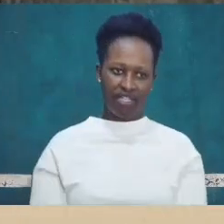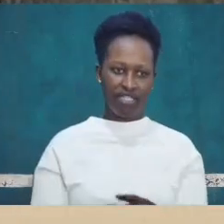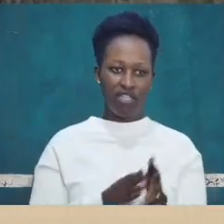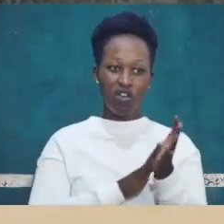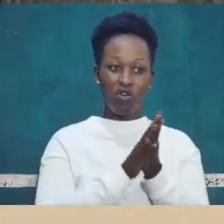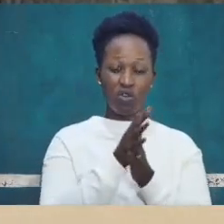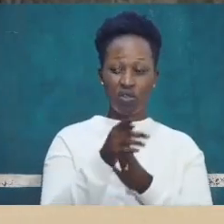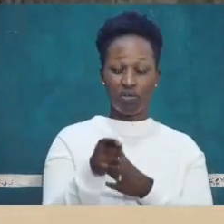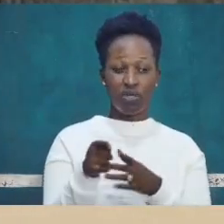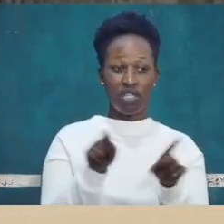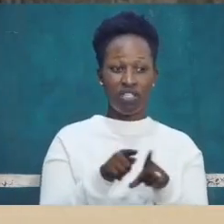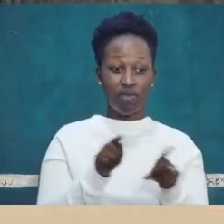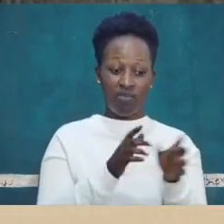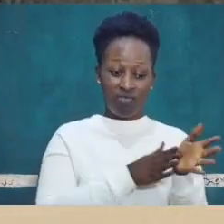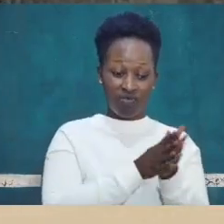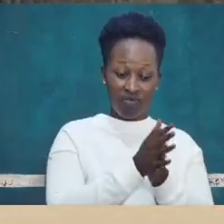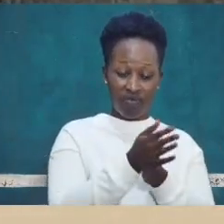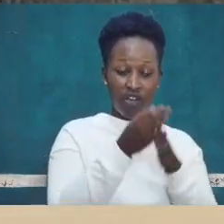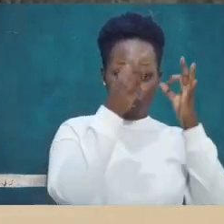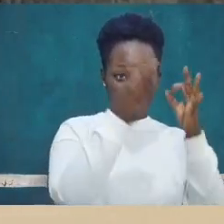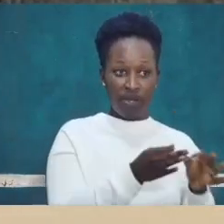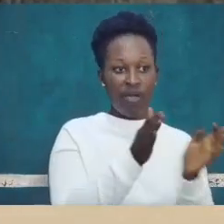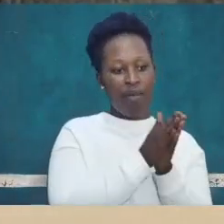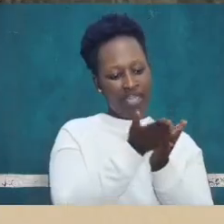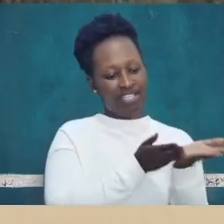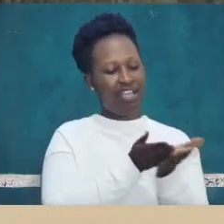Consumption is expenditure on goods and services.